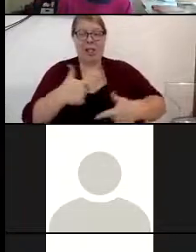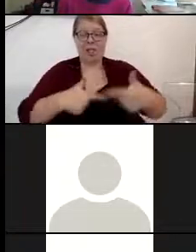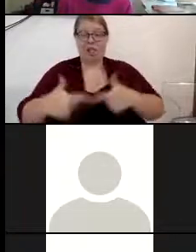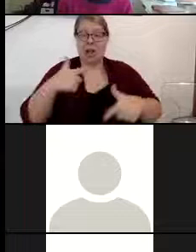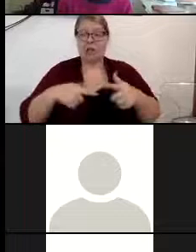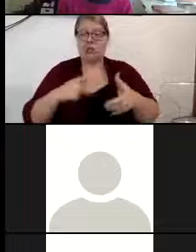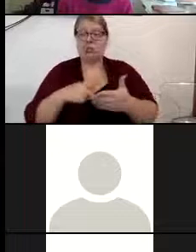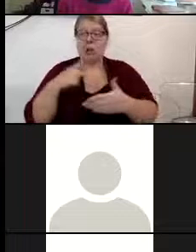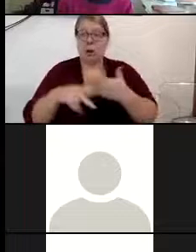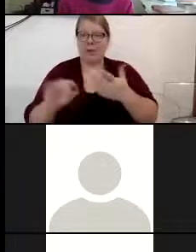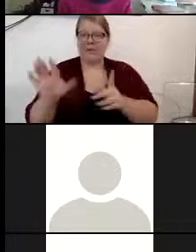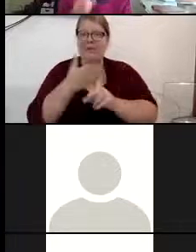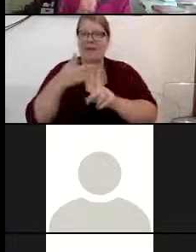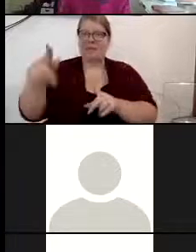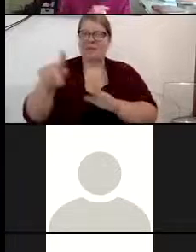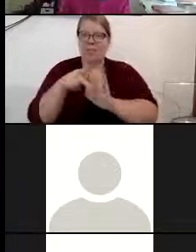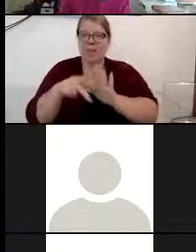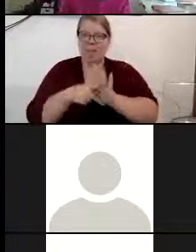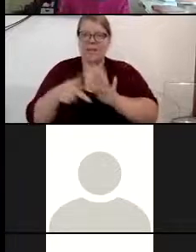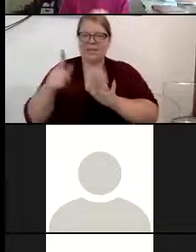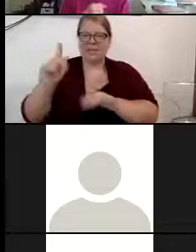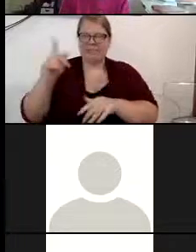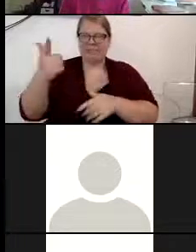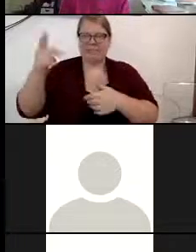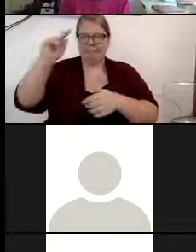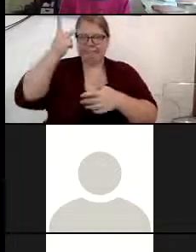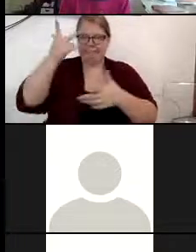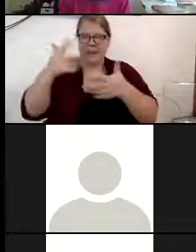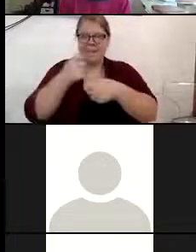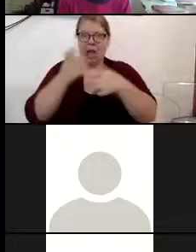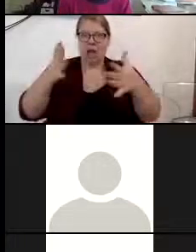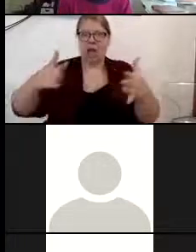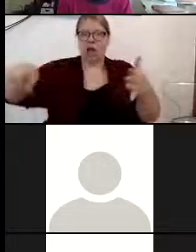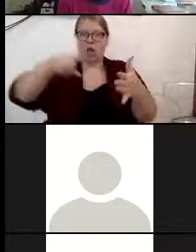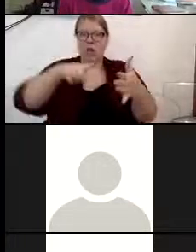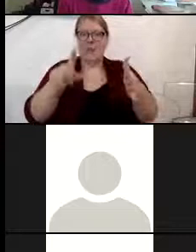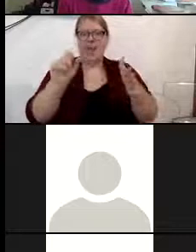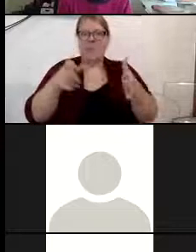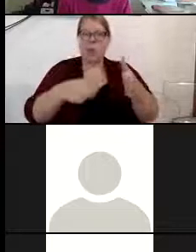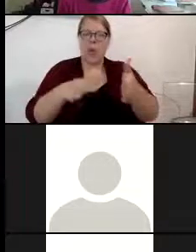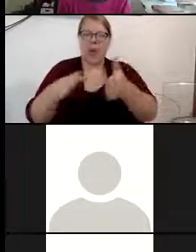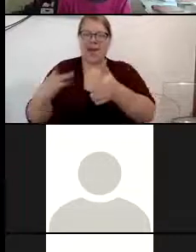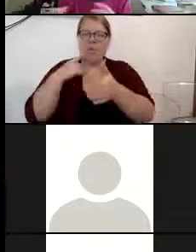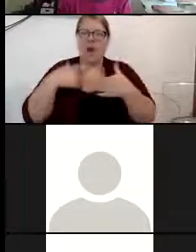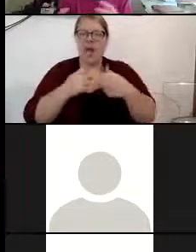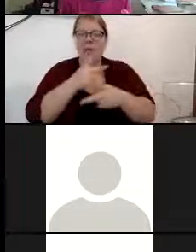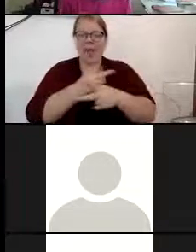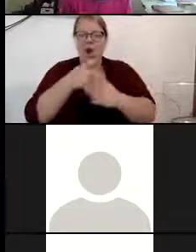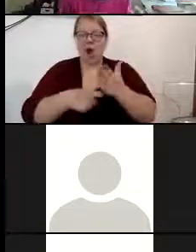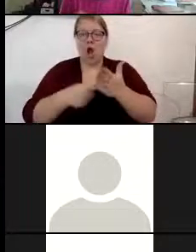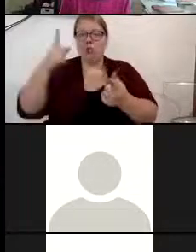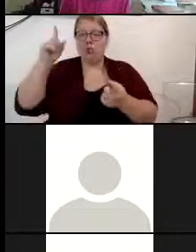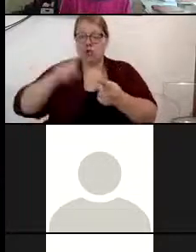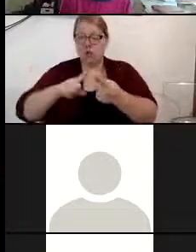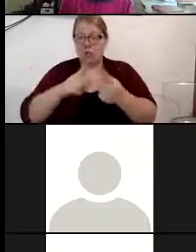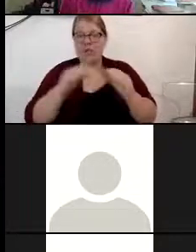in policy-making positions that that was a way to reduce healthcare costs and negative